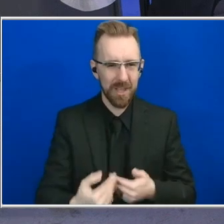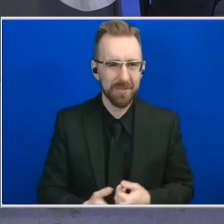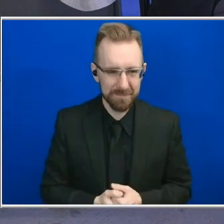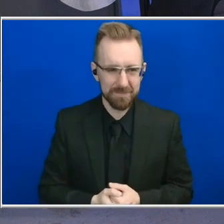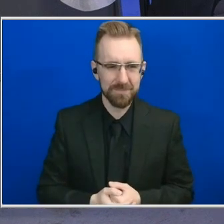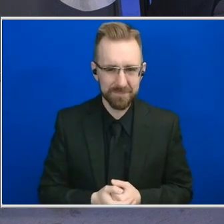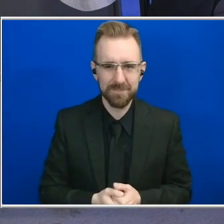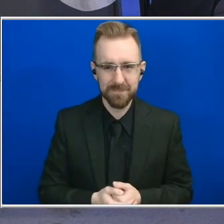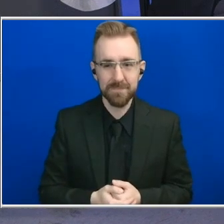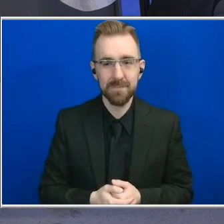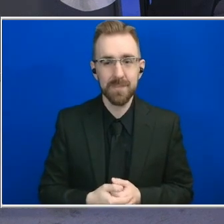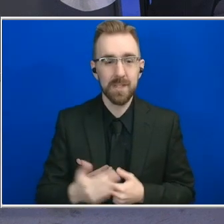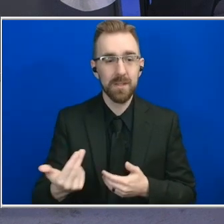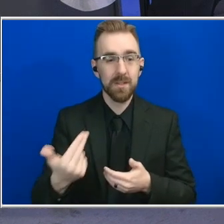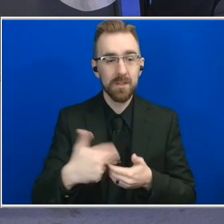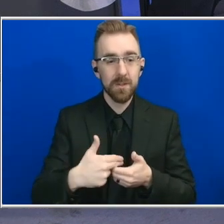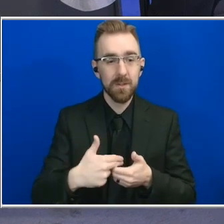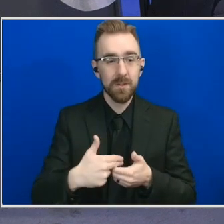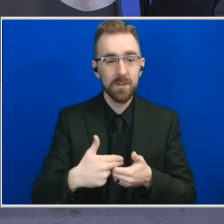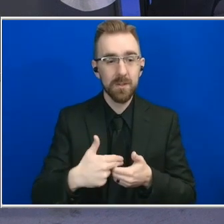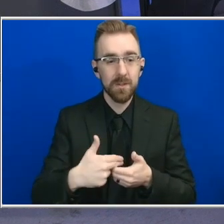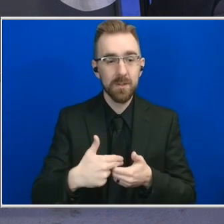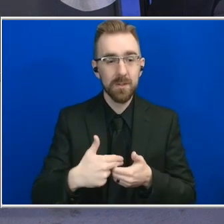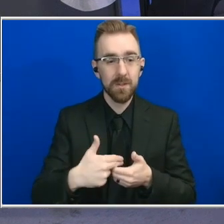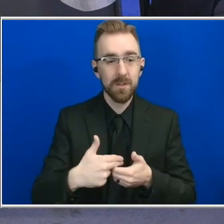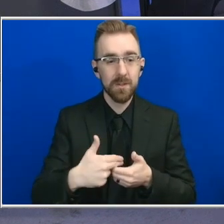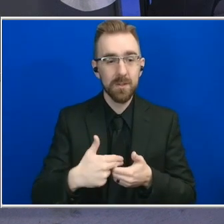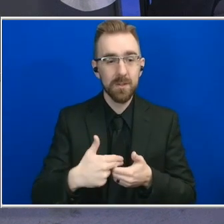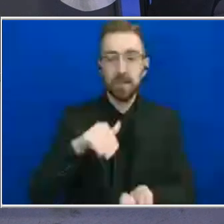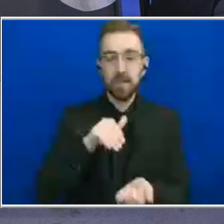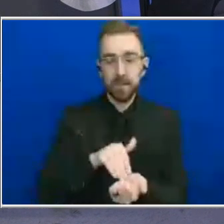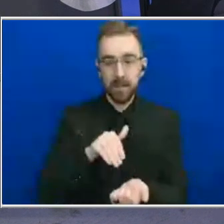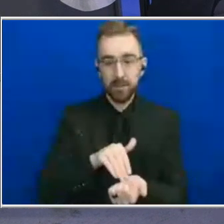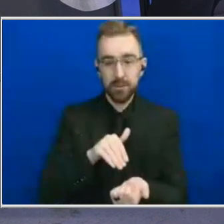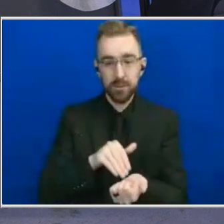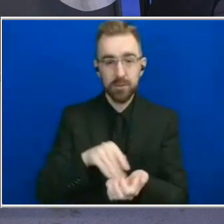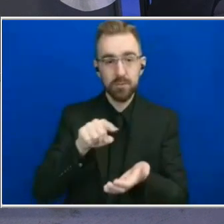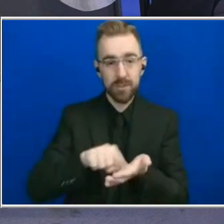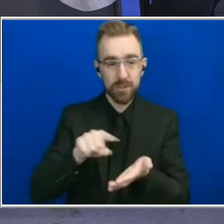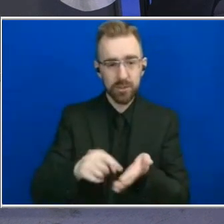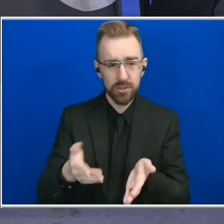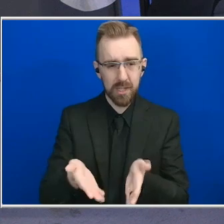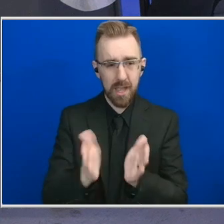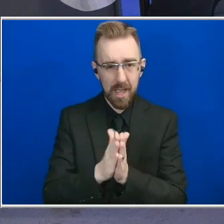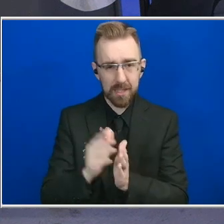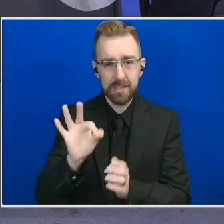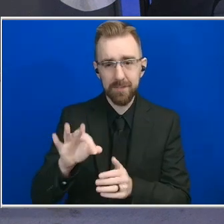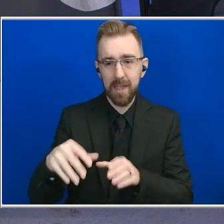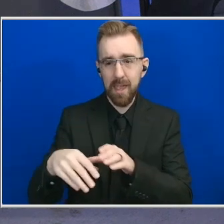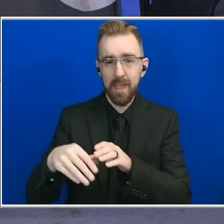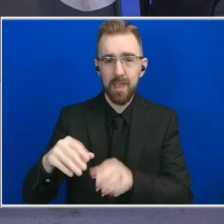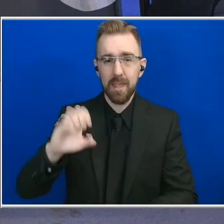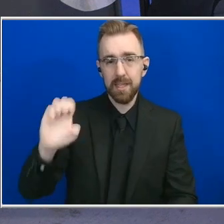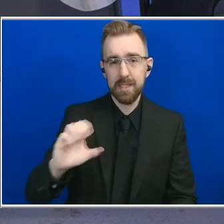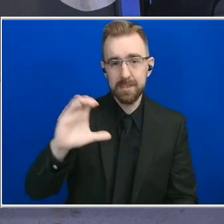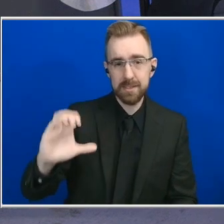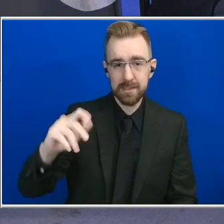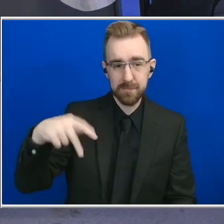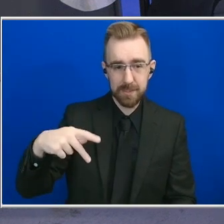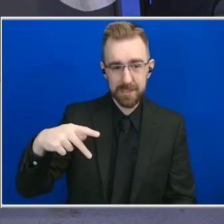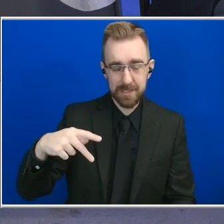the desk this morning is a doctor and researcher who's asking if external counterpulsation, try and say that fast,